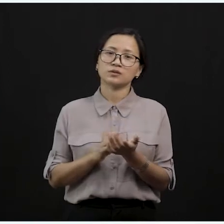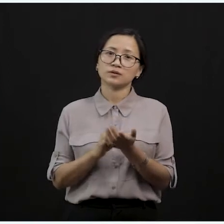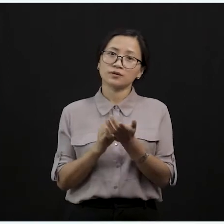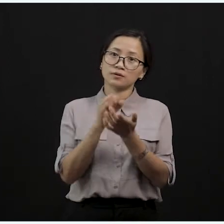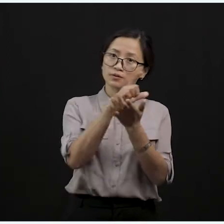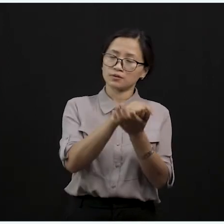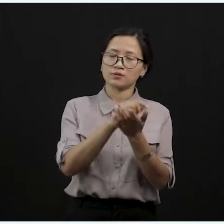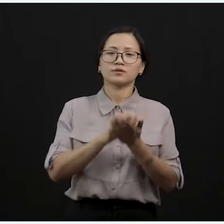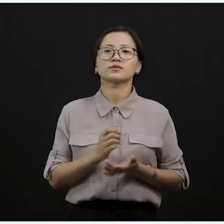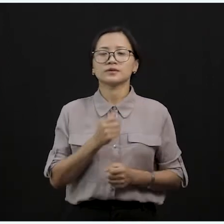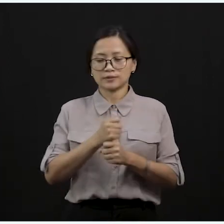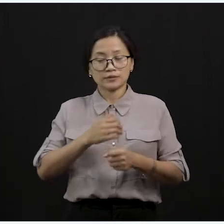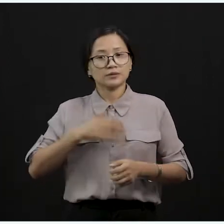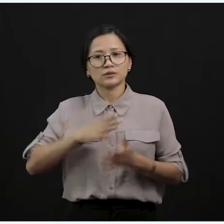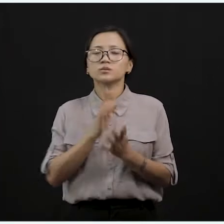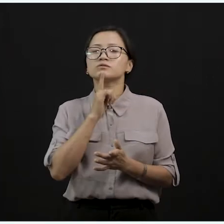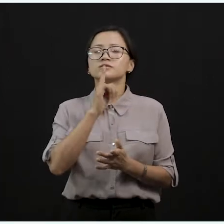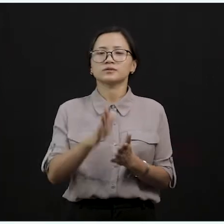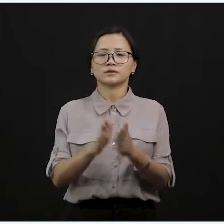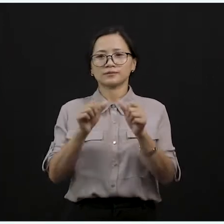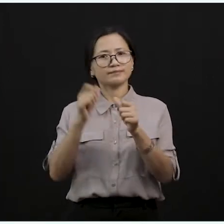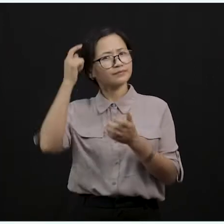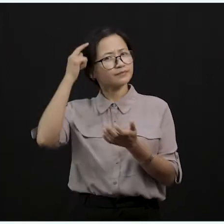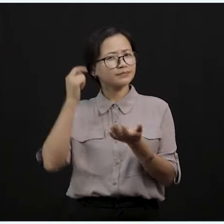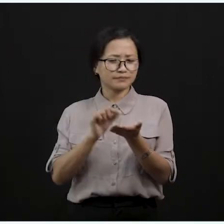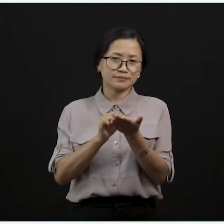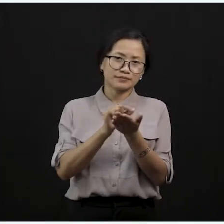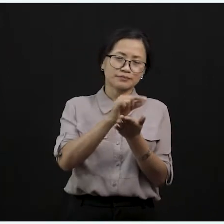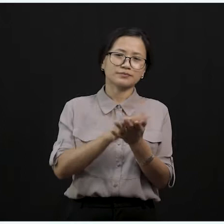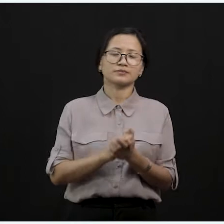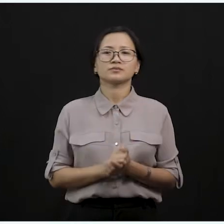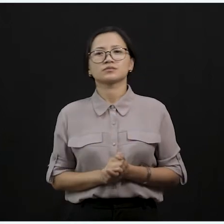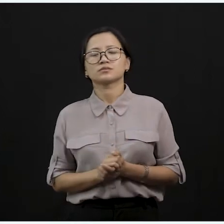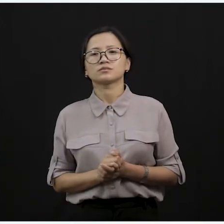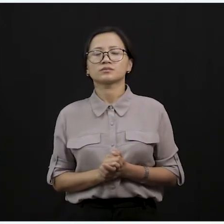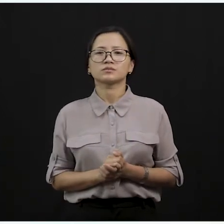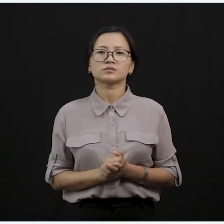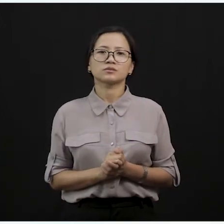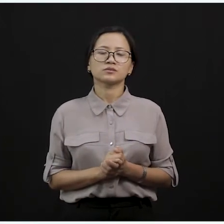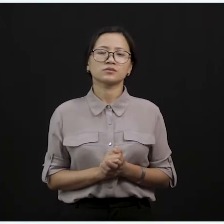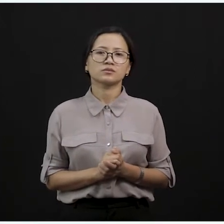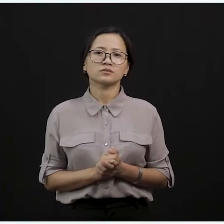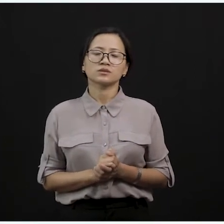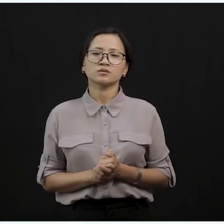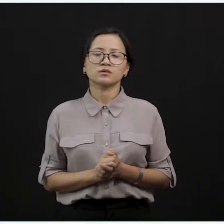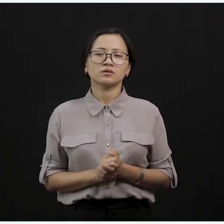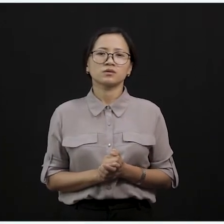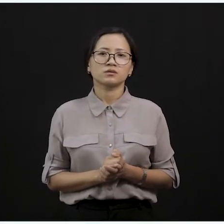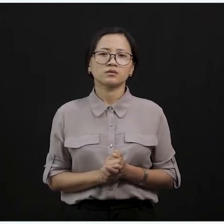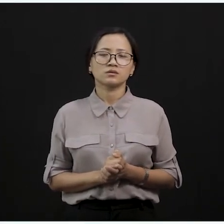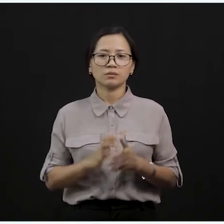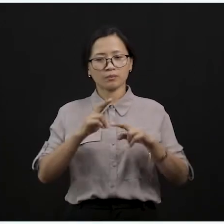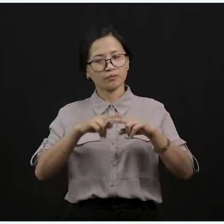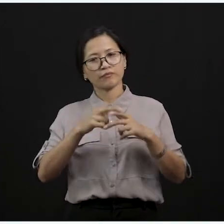ants, okay, so I'll tell you in the grasshopper tone how he told like all these ants. He was